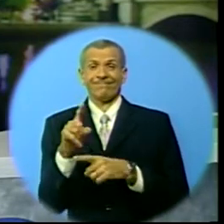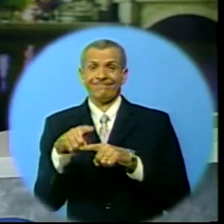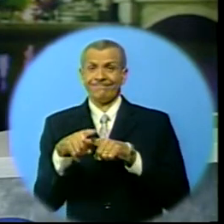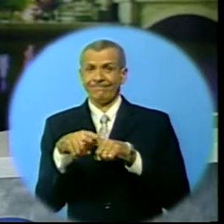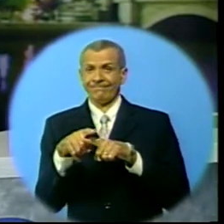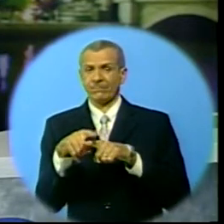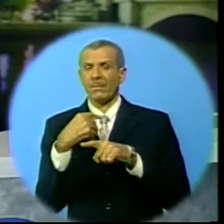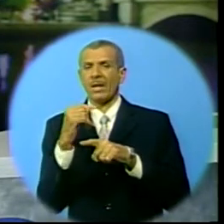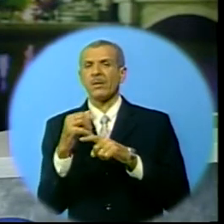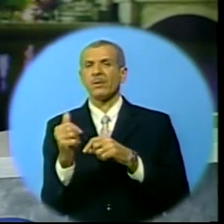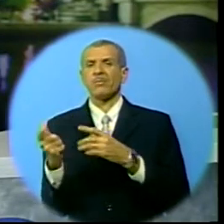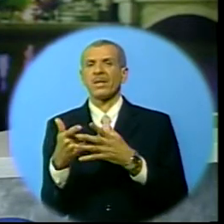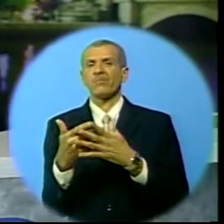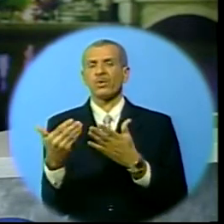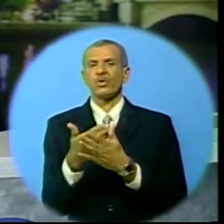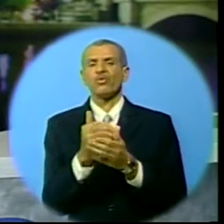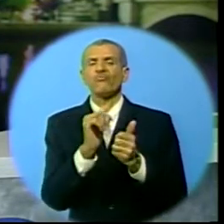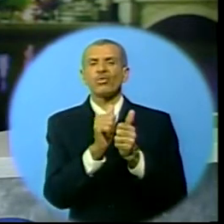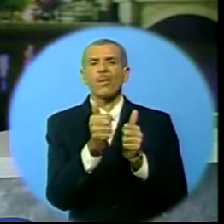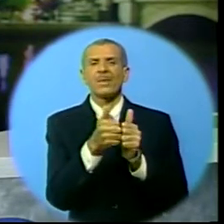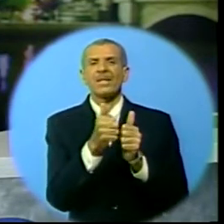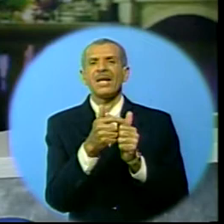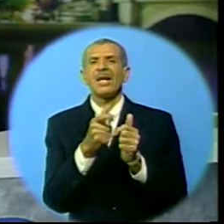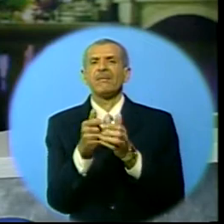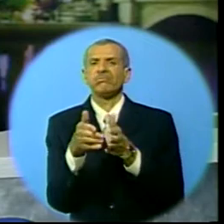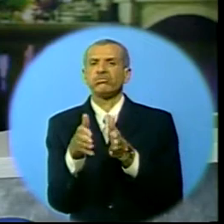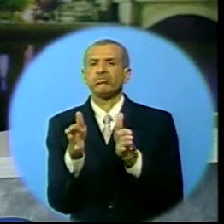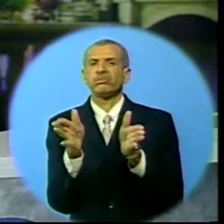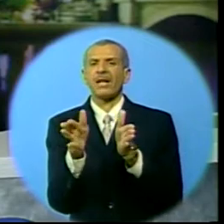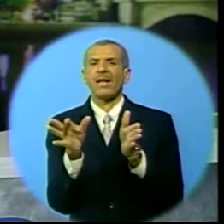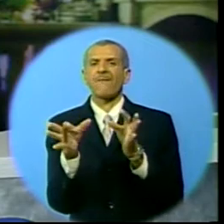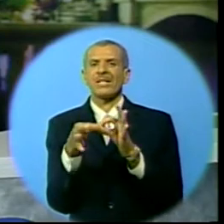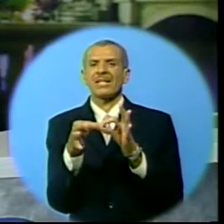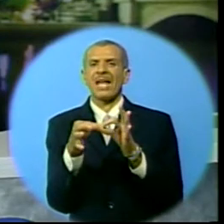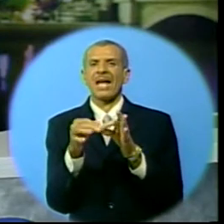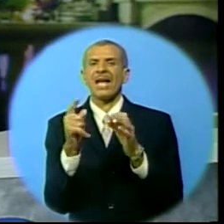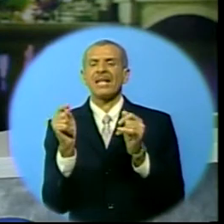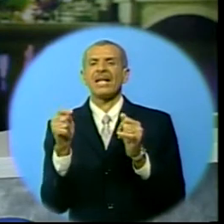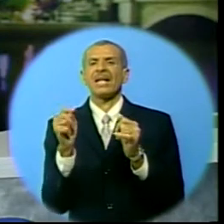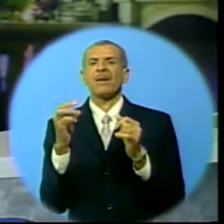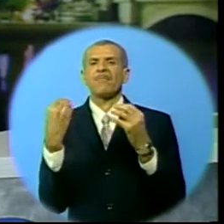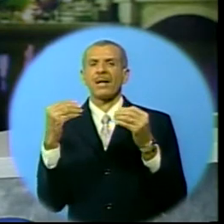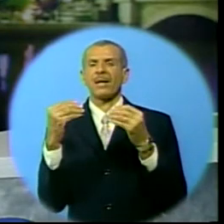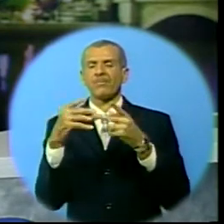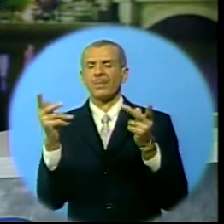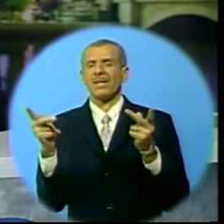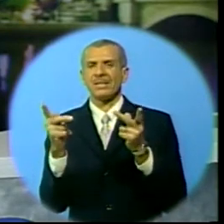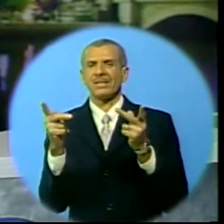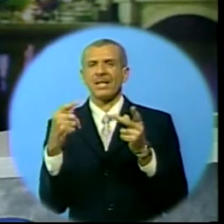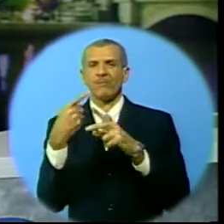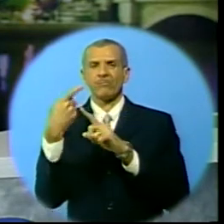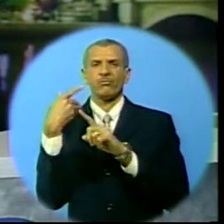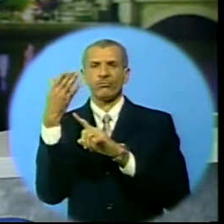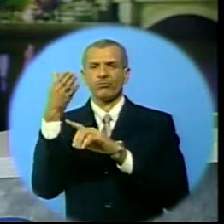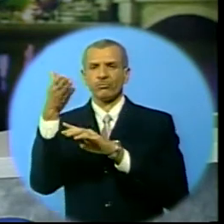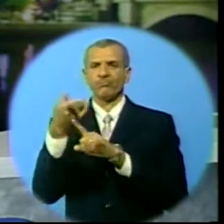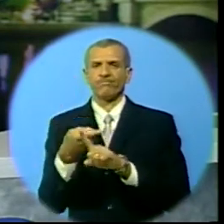possibly spark new competition in the broadband and fixed line market in coming months. Ryan Broom has that